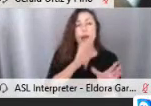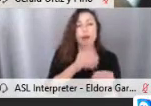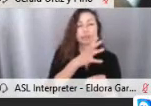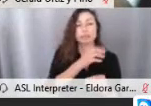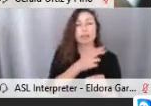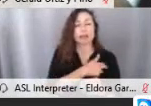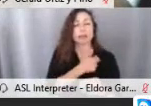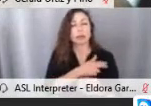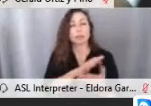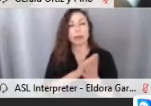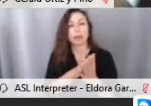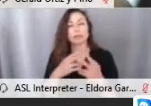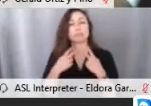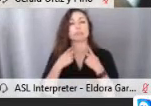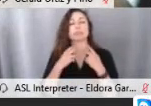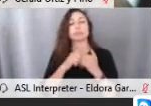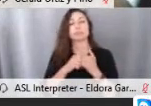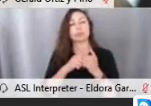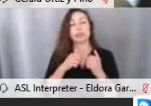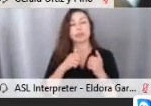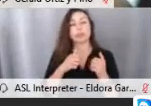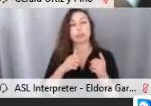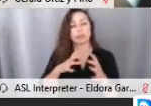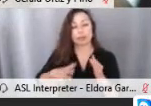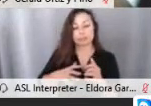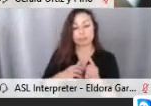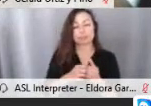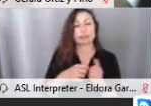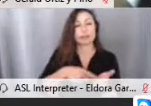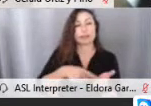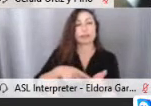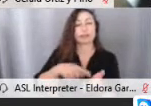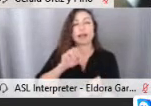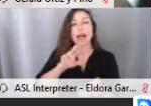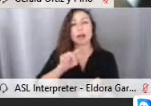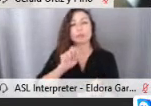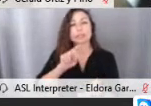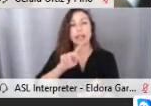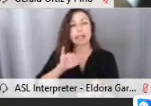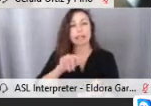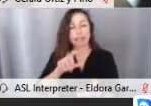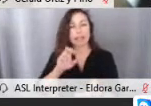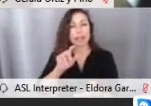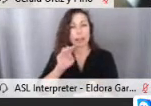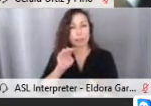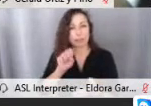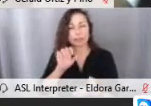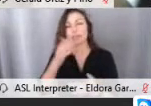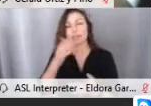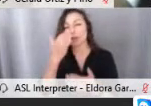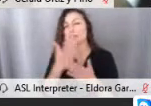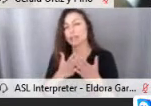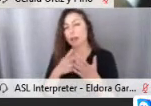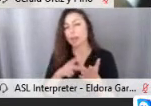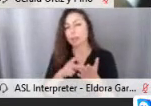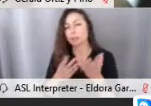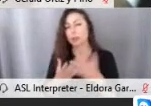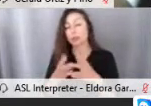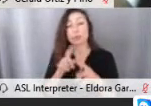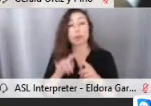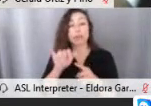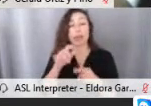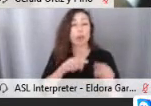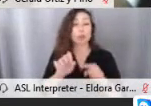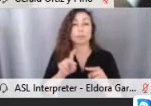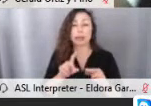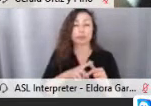up on outstanding claims, and that's why some of those payments came through then. But this goes back to the very first